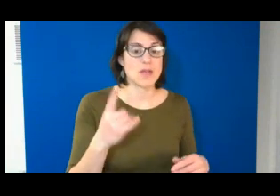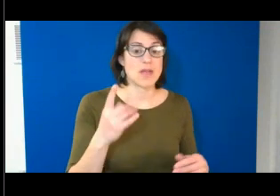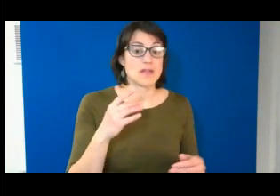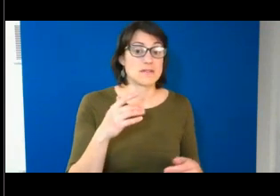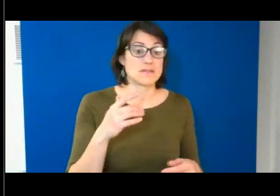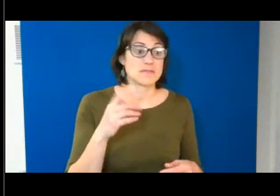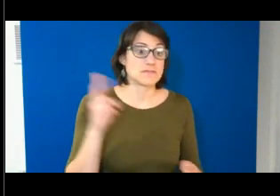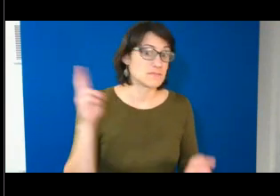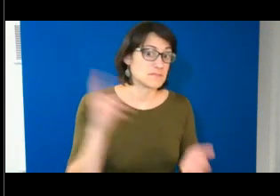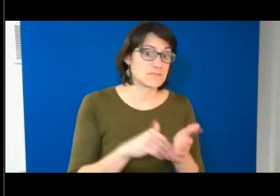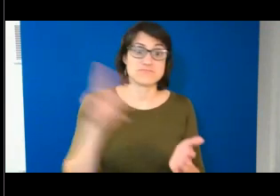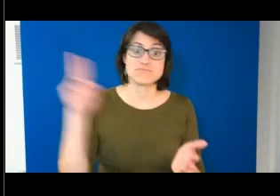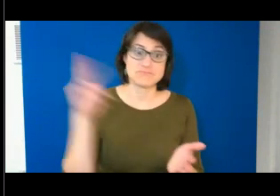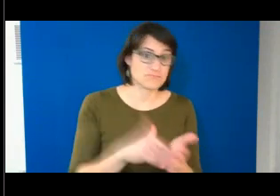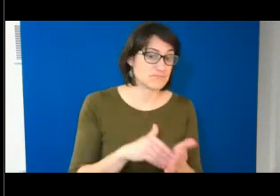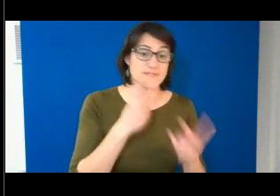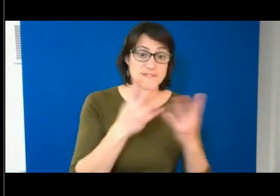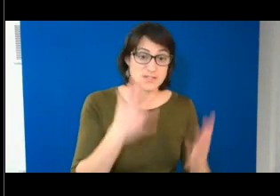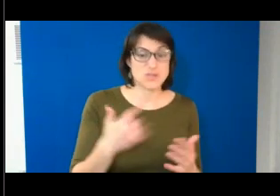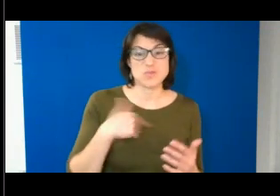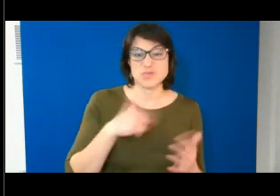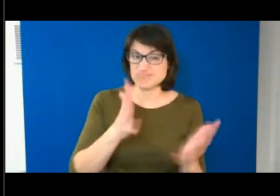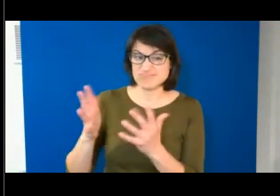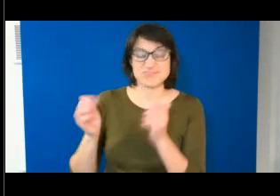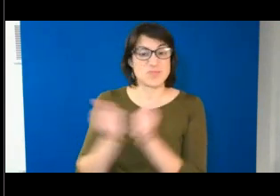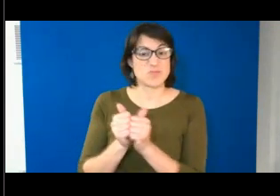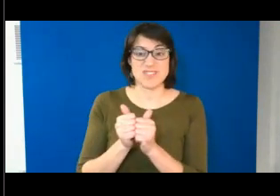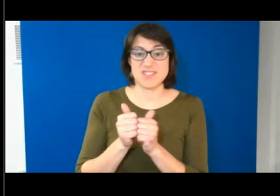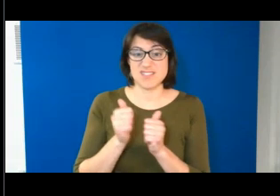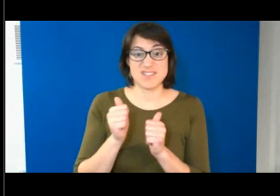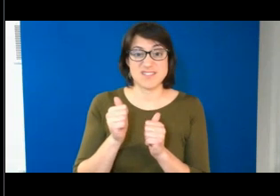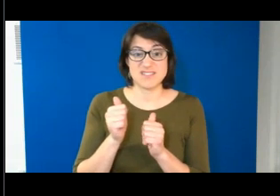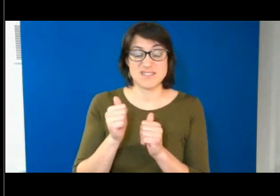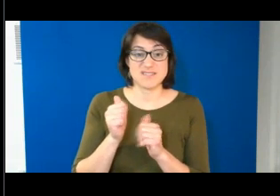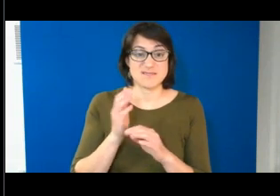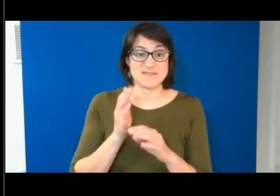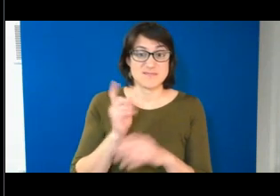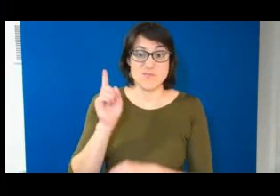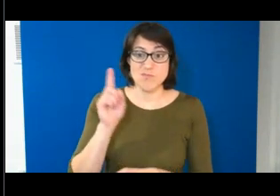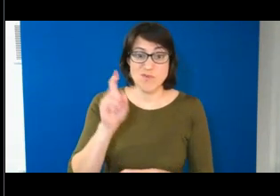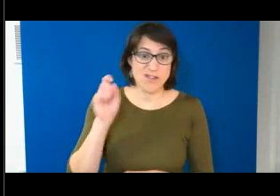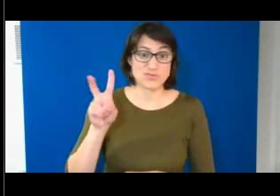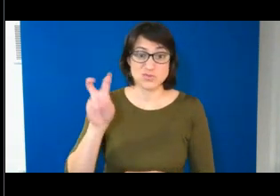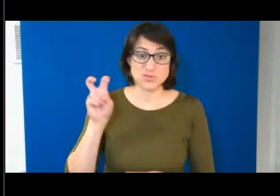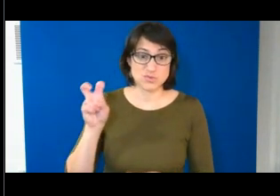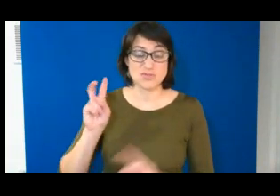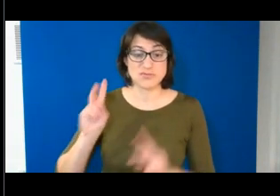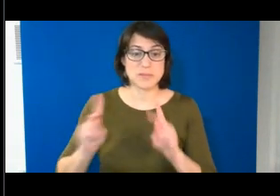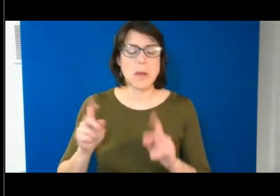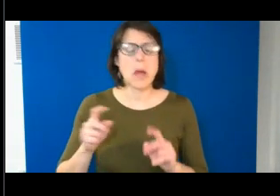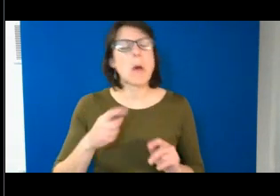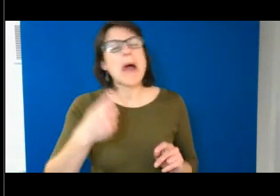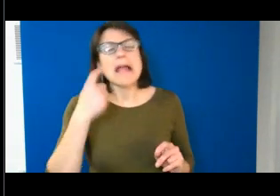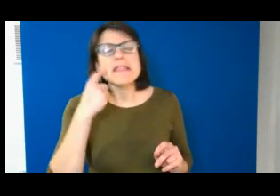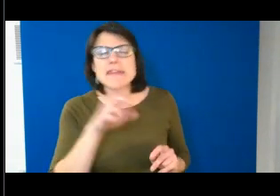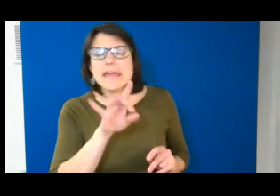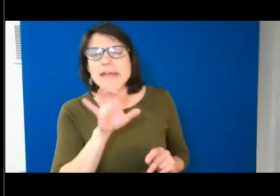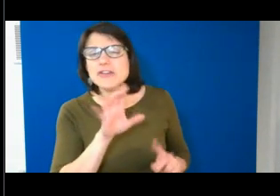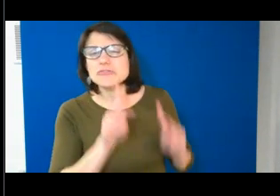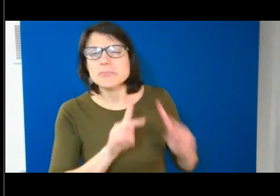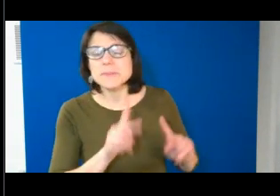of people. Probably more than 800. No, okay, well. So the 3D model was